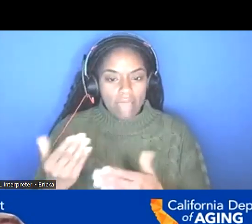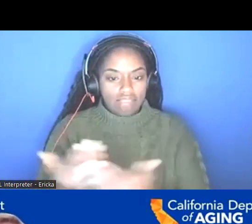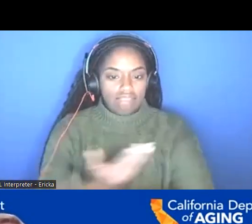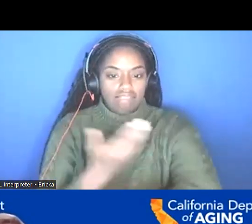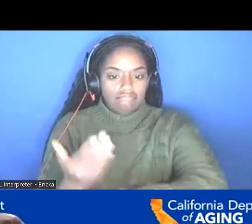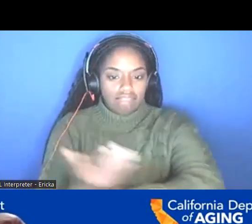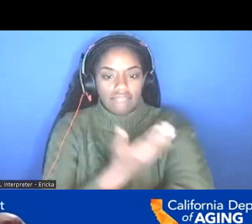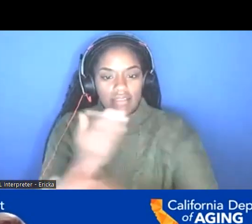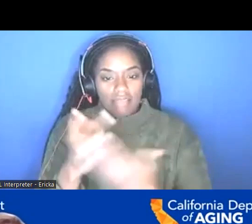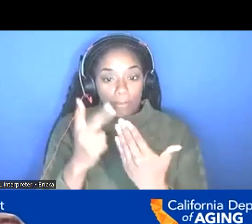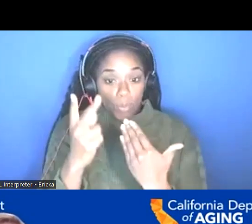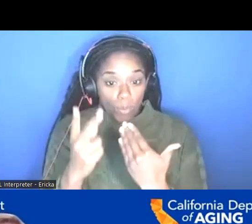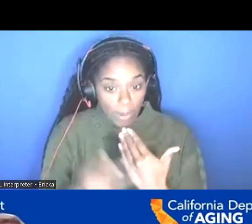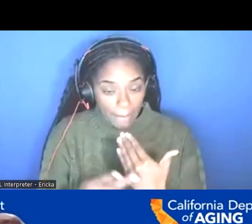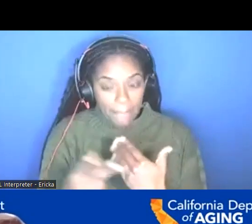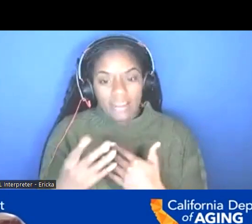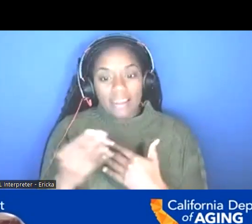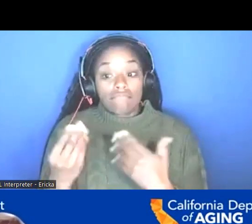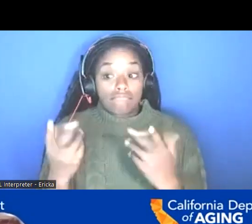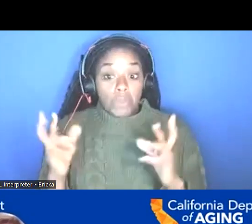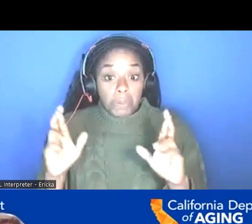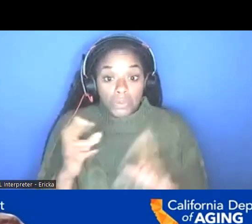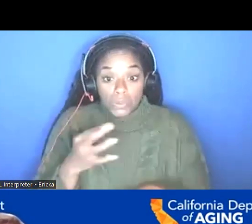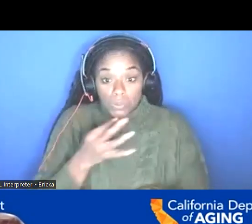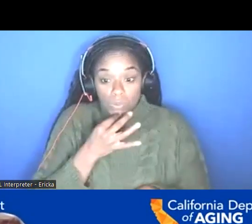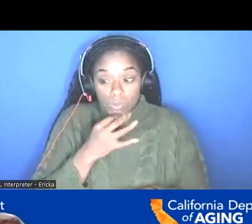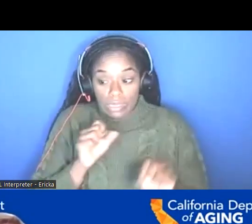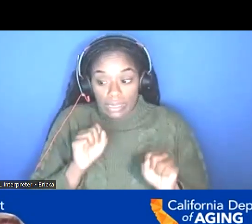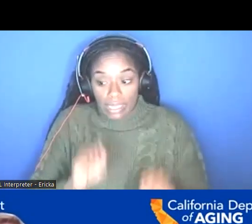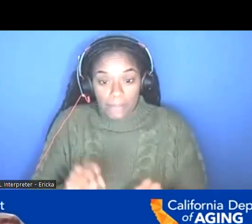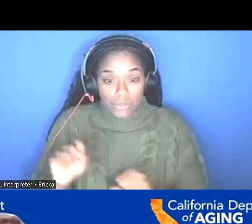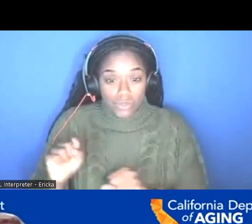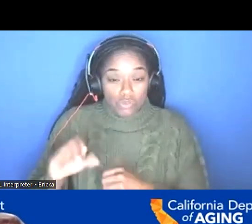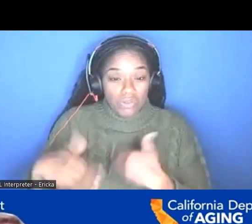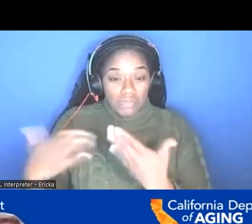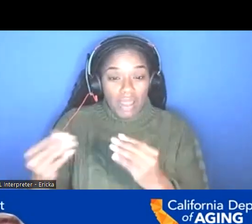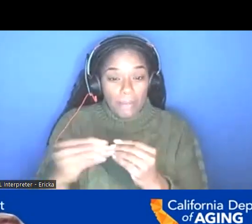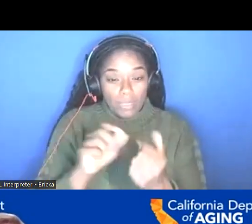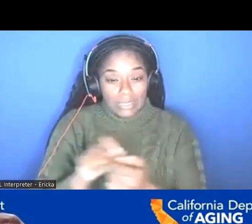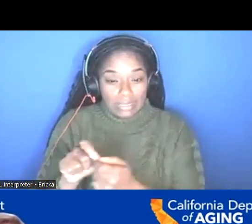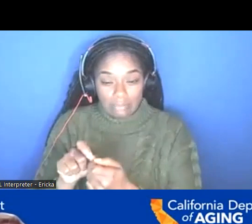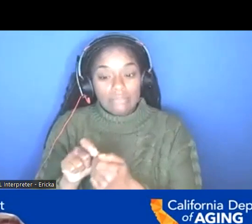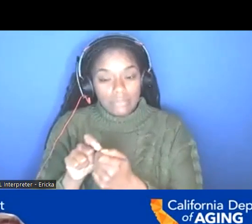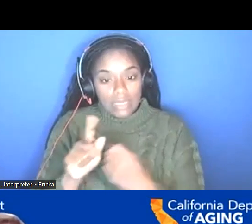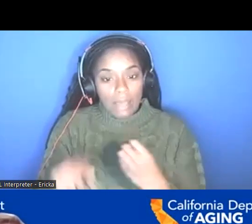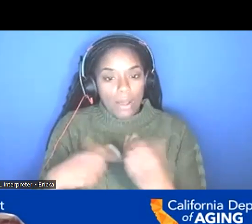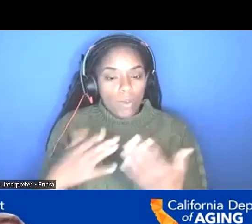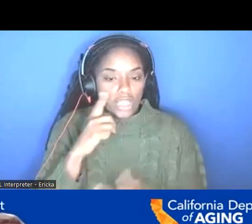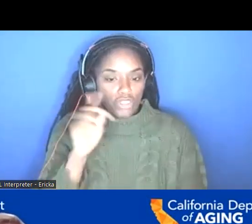And, we'll be hopefully soon be able to give a little more detail and specifics as to what that looks